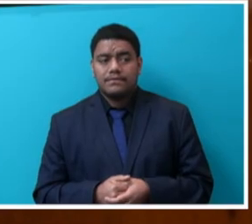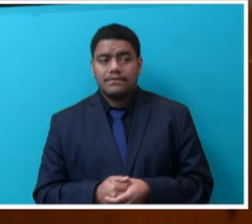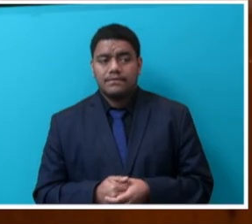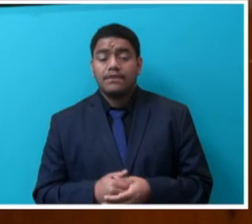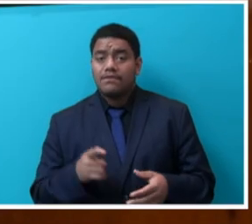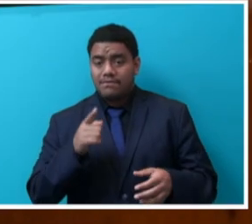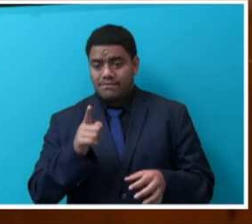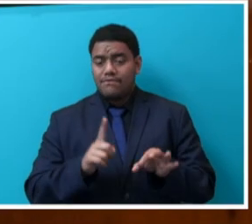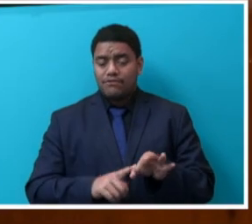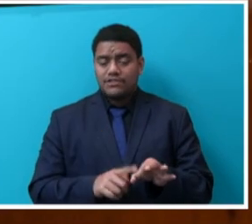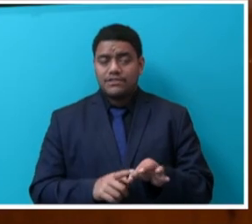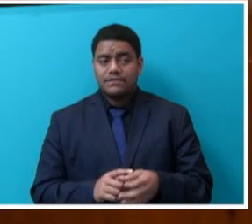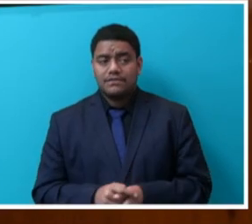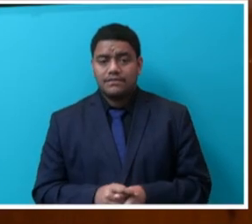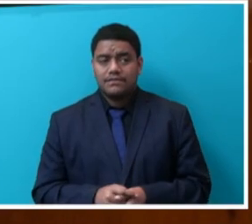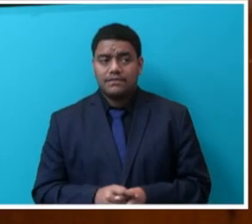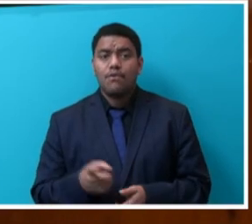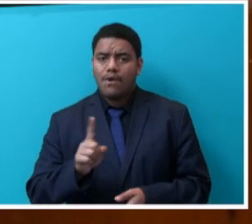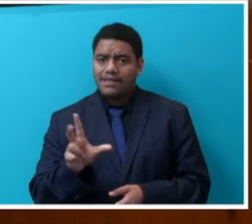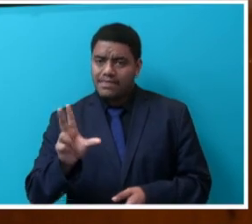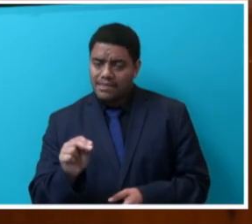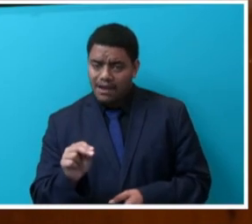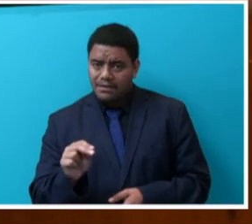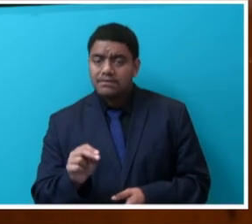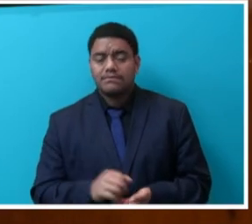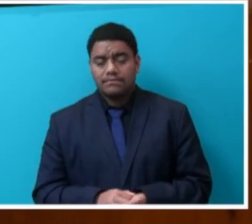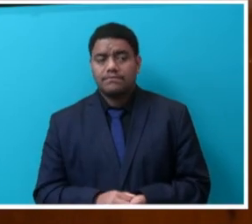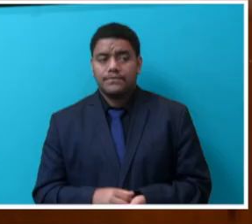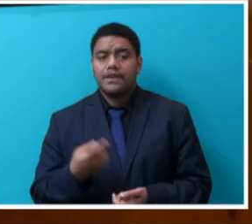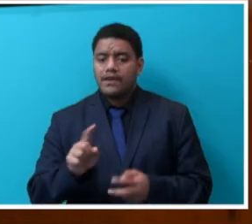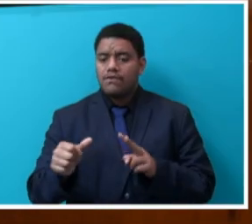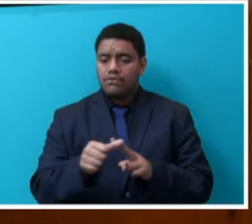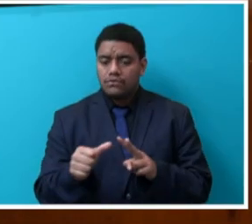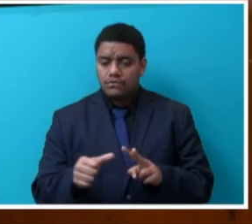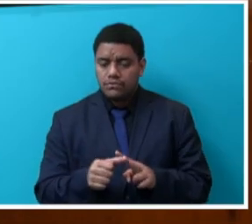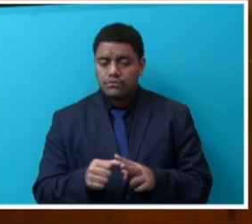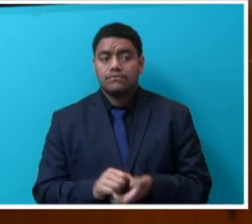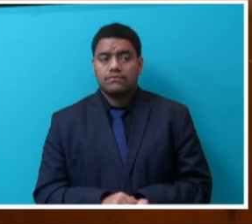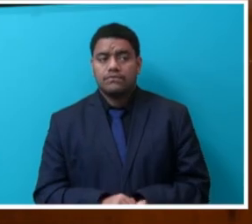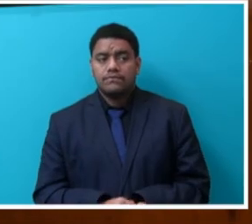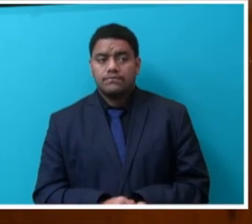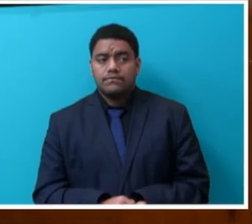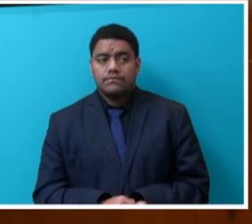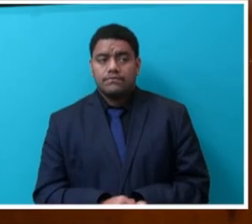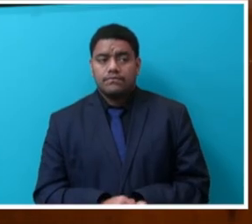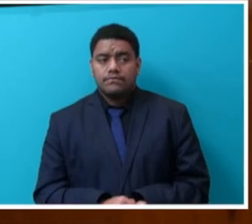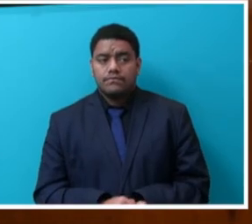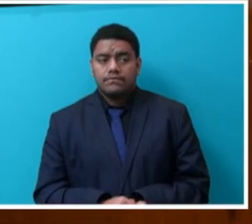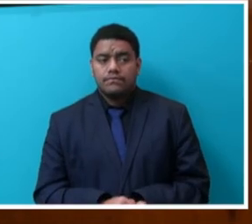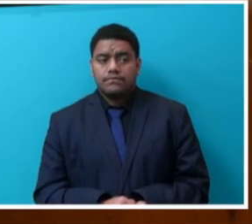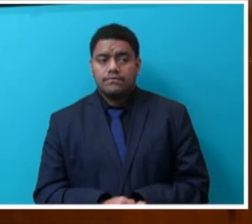question, all the work that had been done for that, and also this one that the